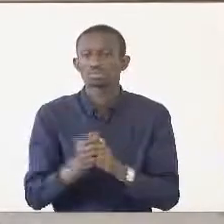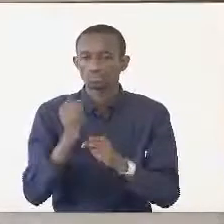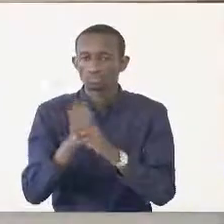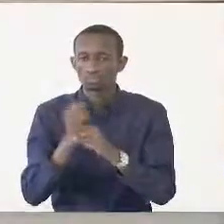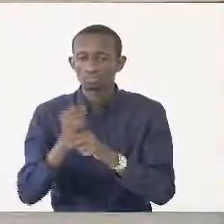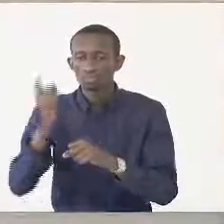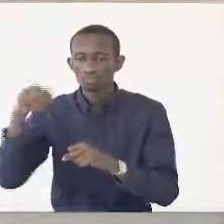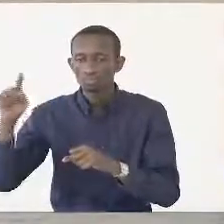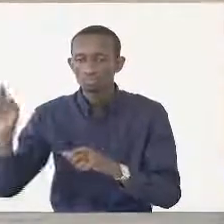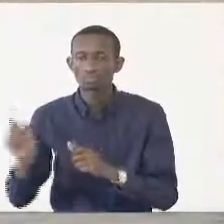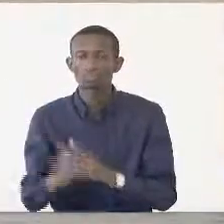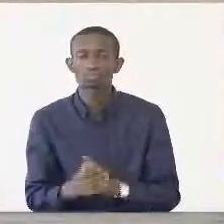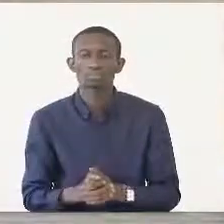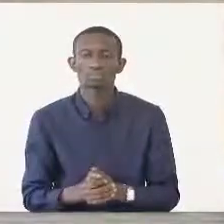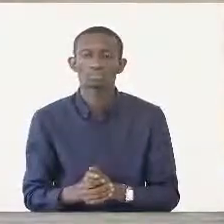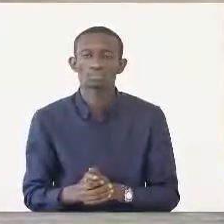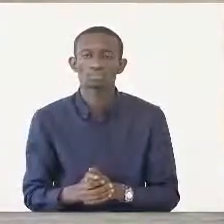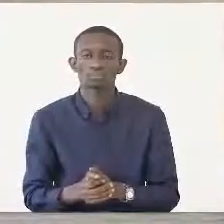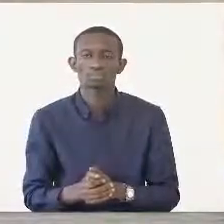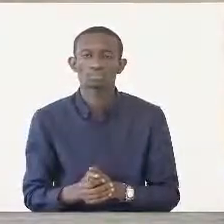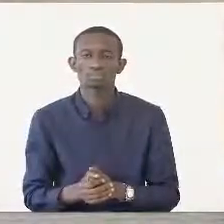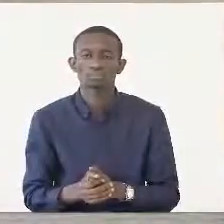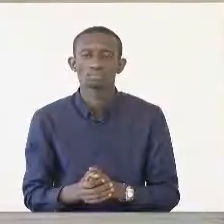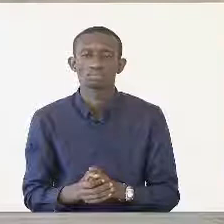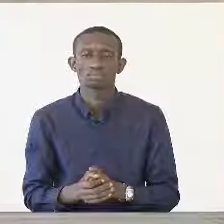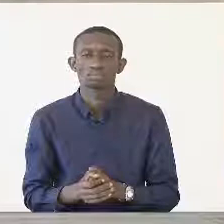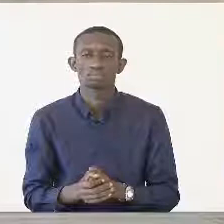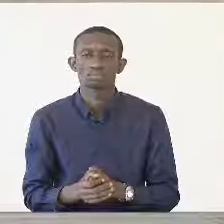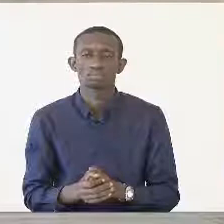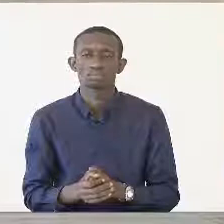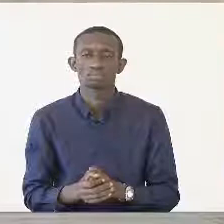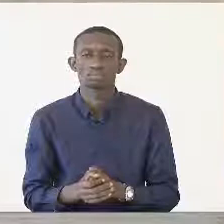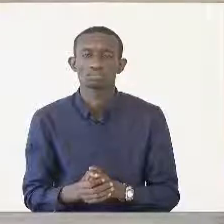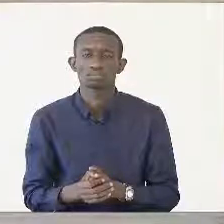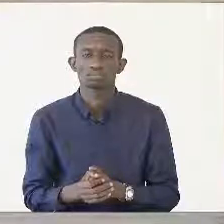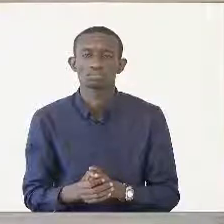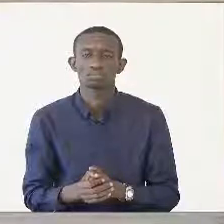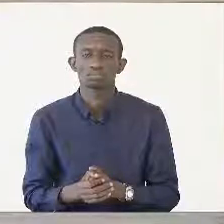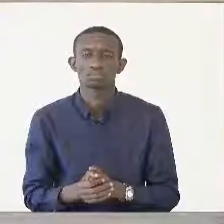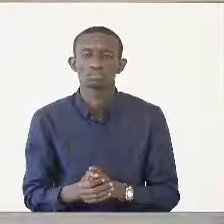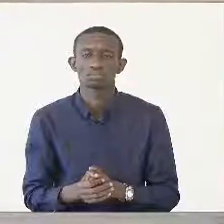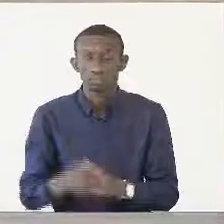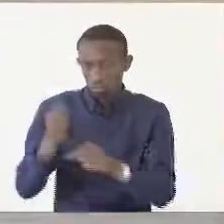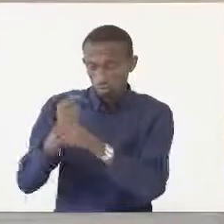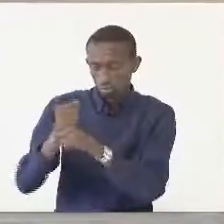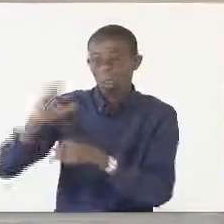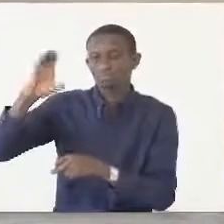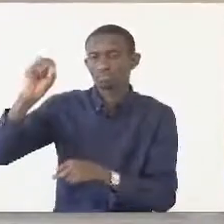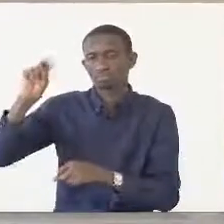And you know, we use the conservation from the conservation